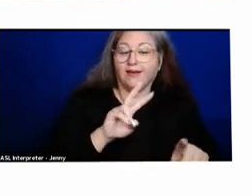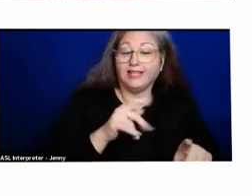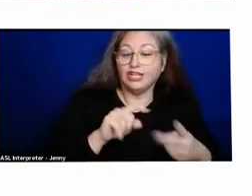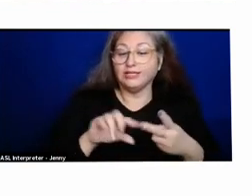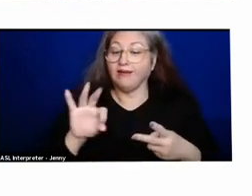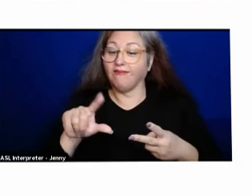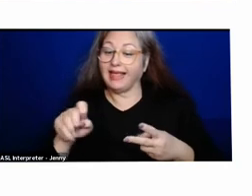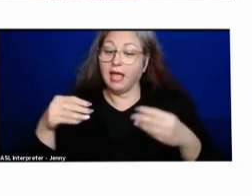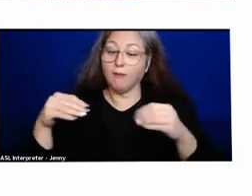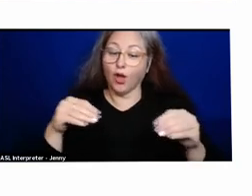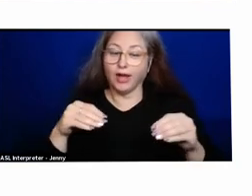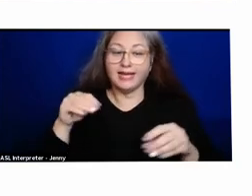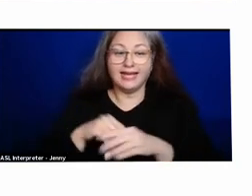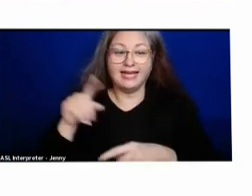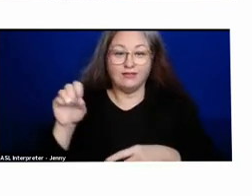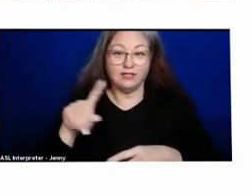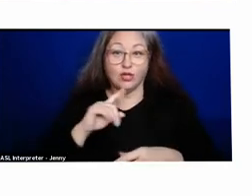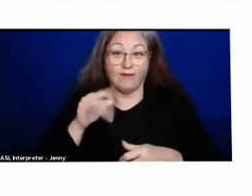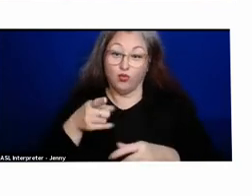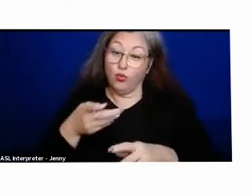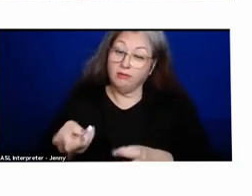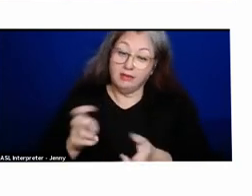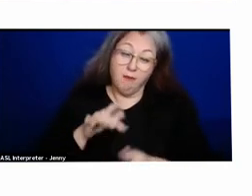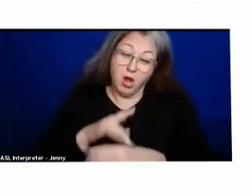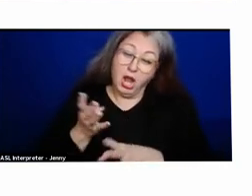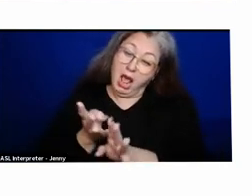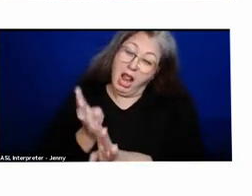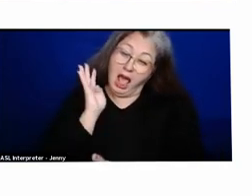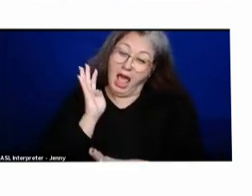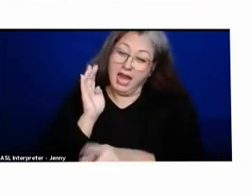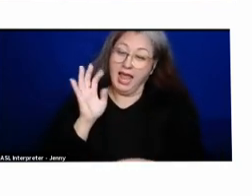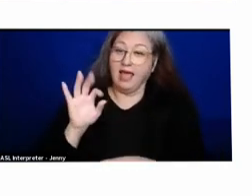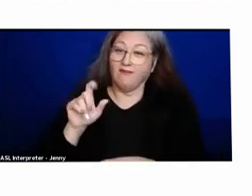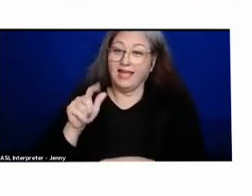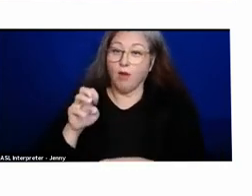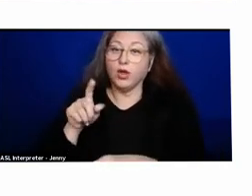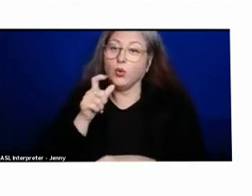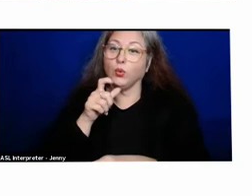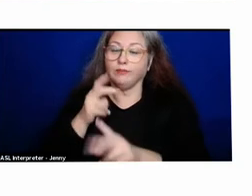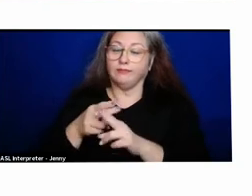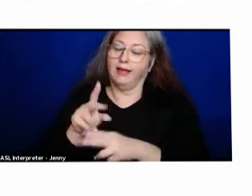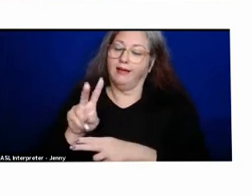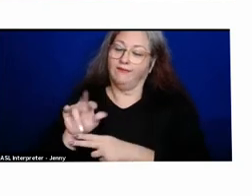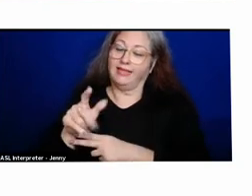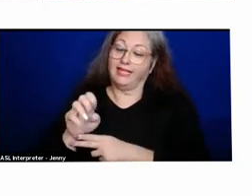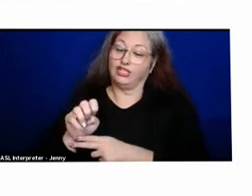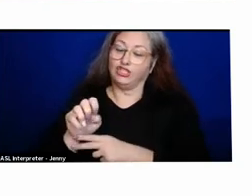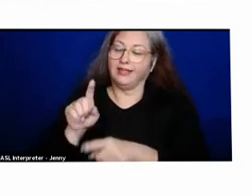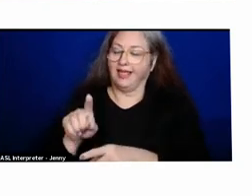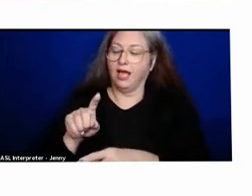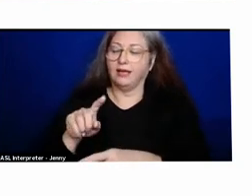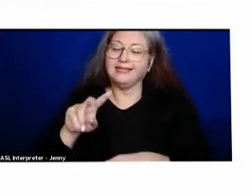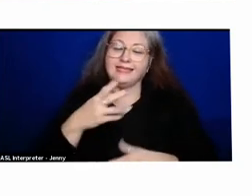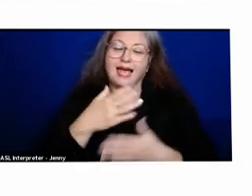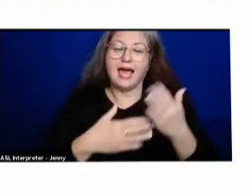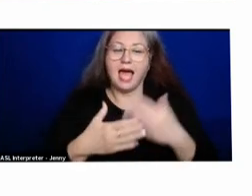to line up at 9 a.m. on Saturday to pick over the flea market were none other than the vintage dealers. Secondhand had